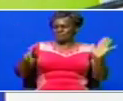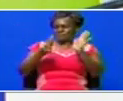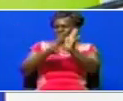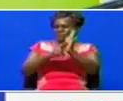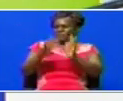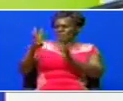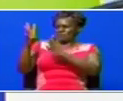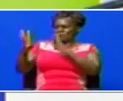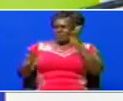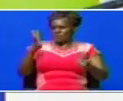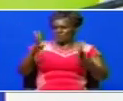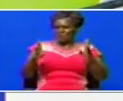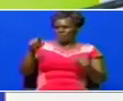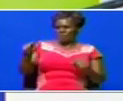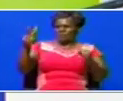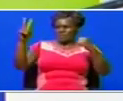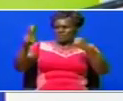Representing